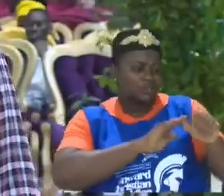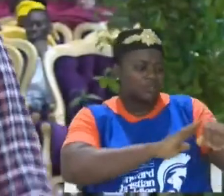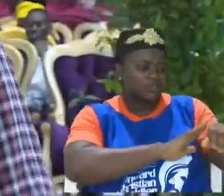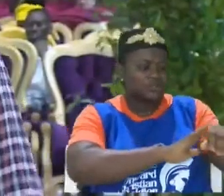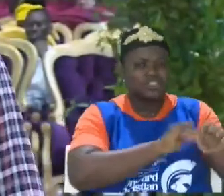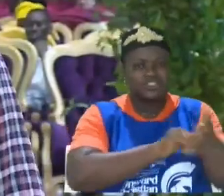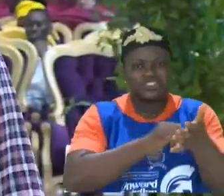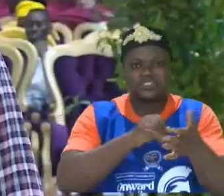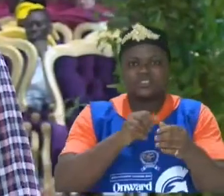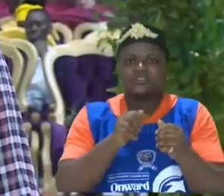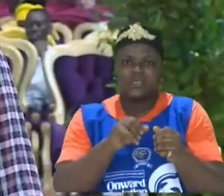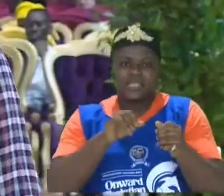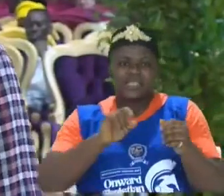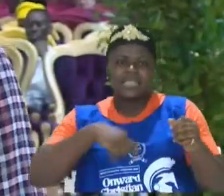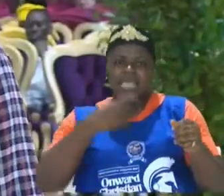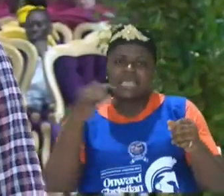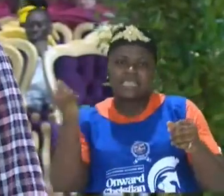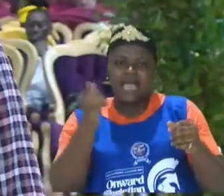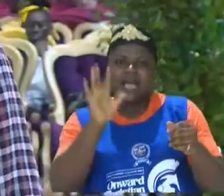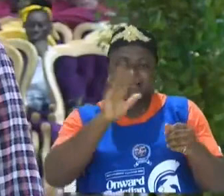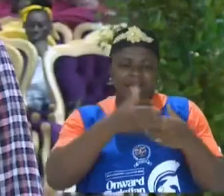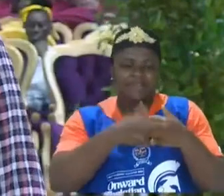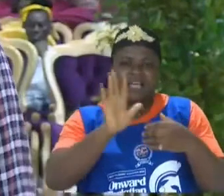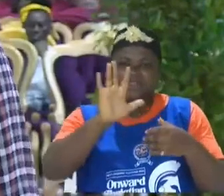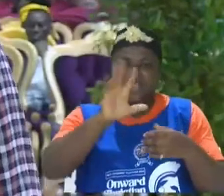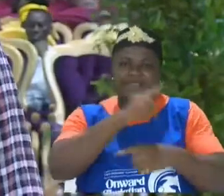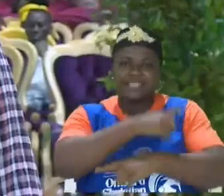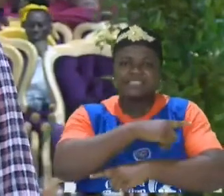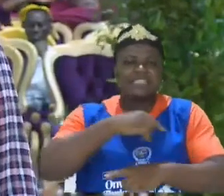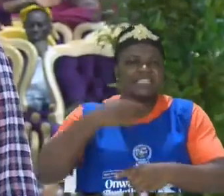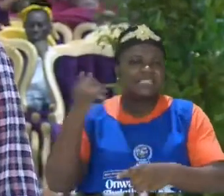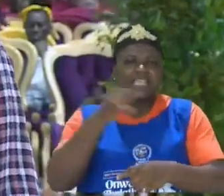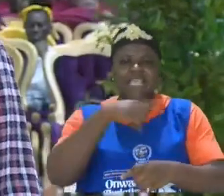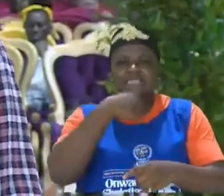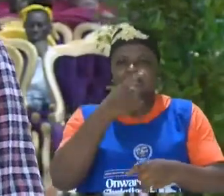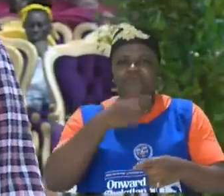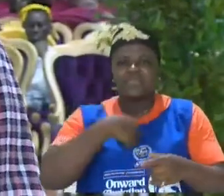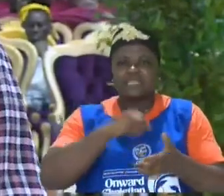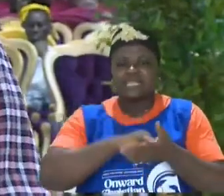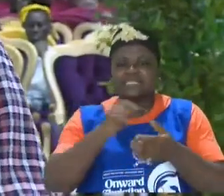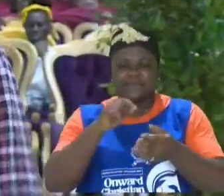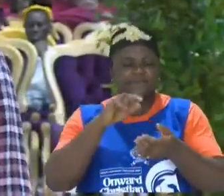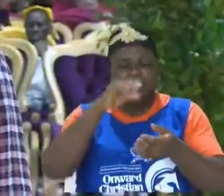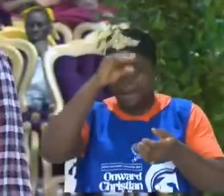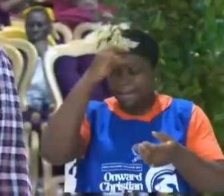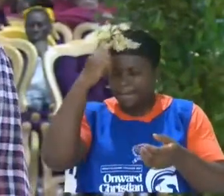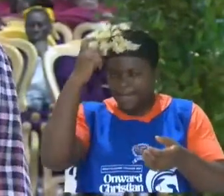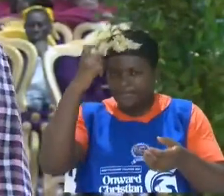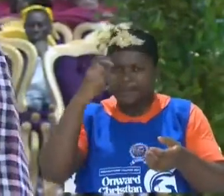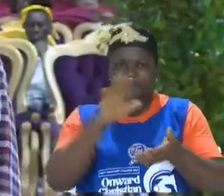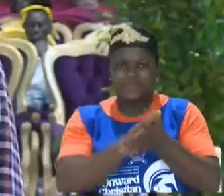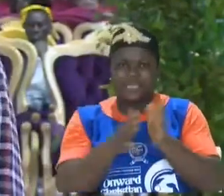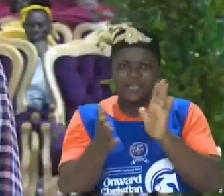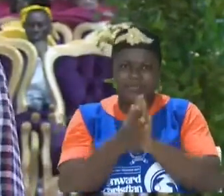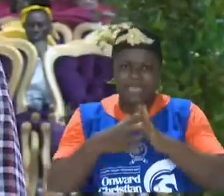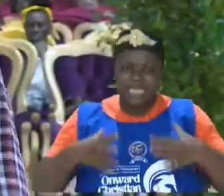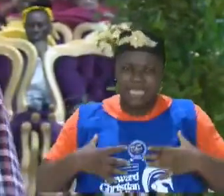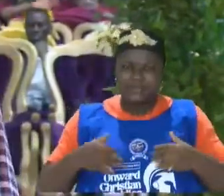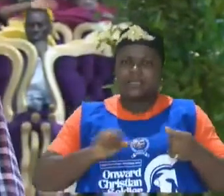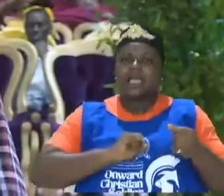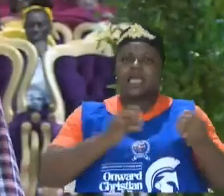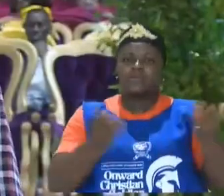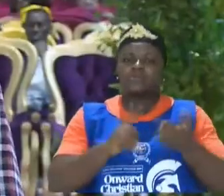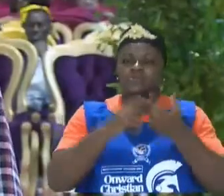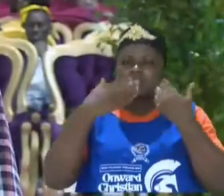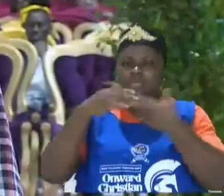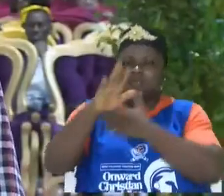man got well. To God be the glory. And lastly, I just want to thank God for the life of my father in the Lord,